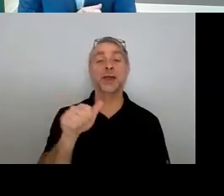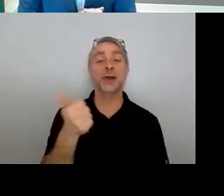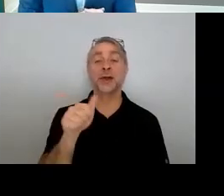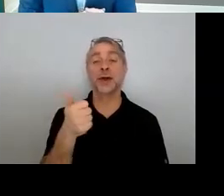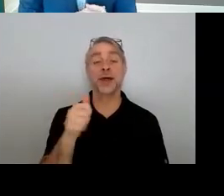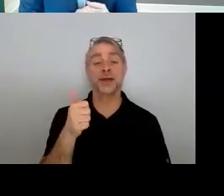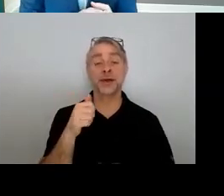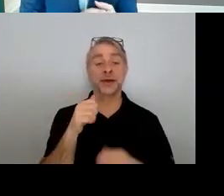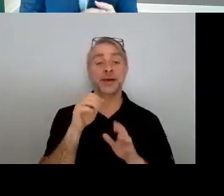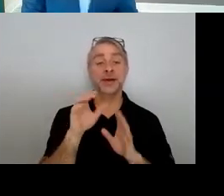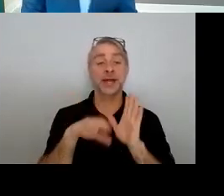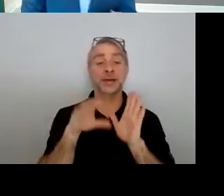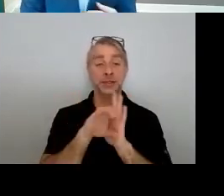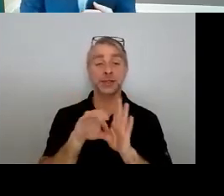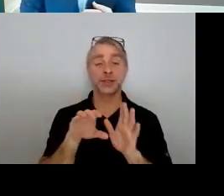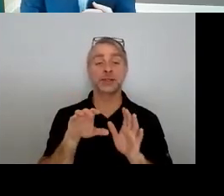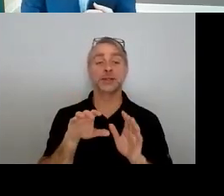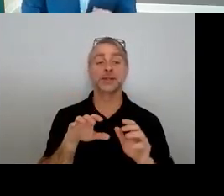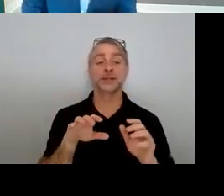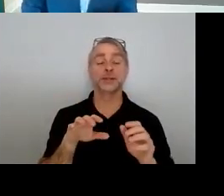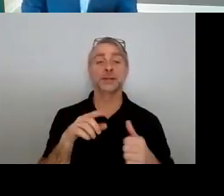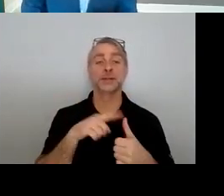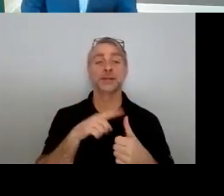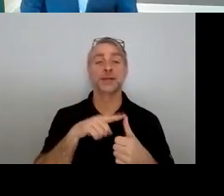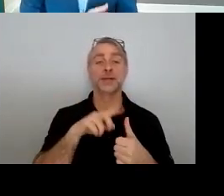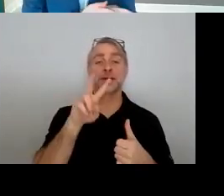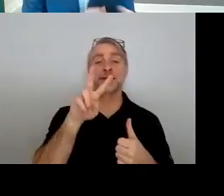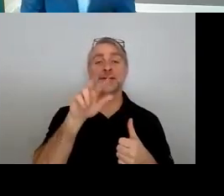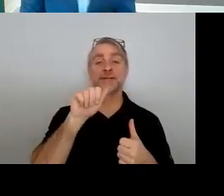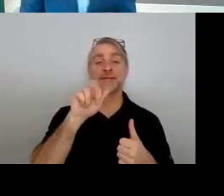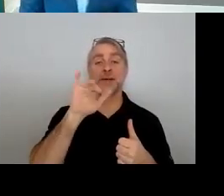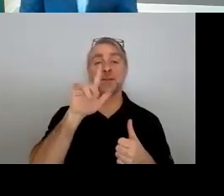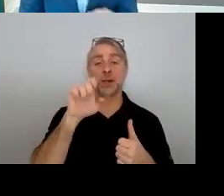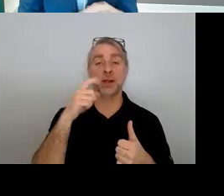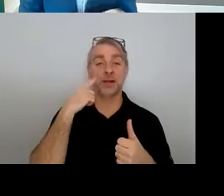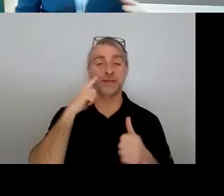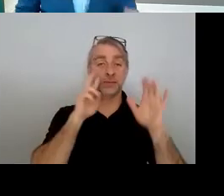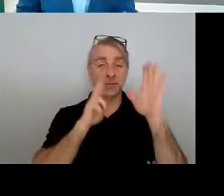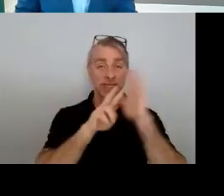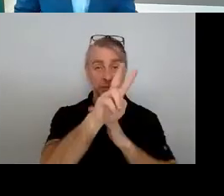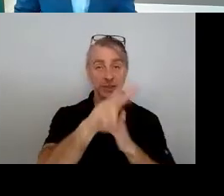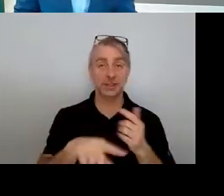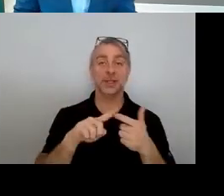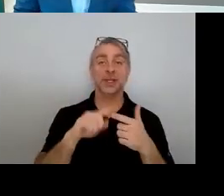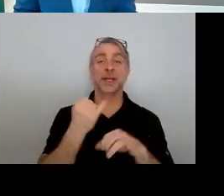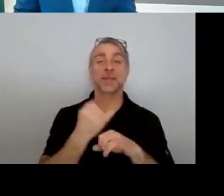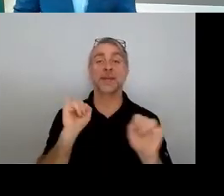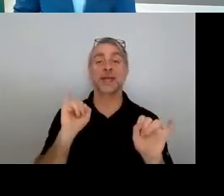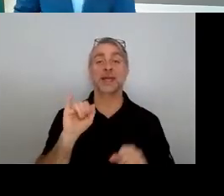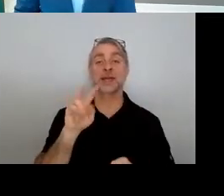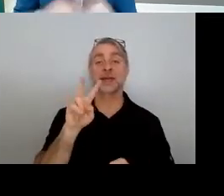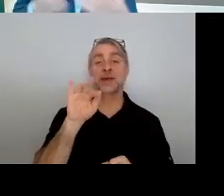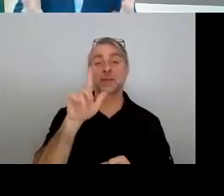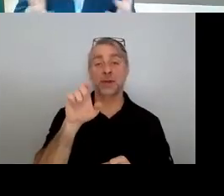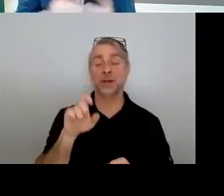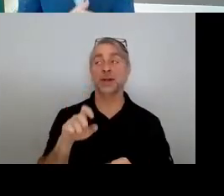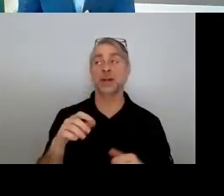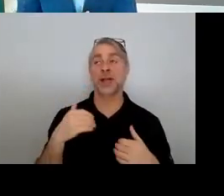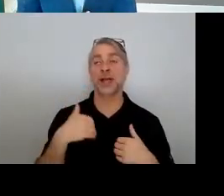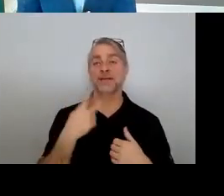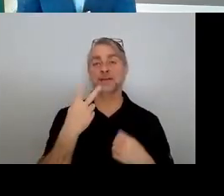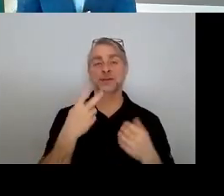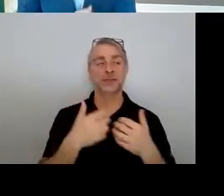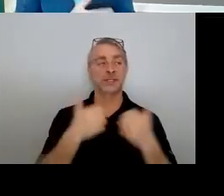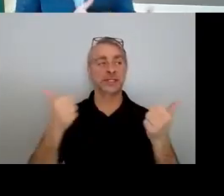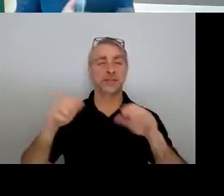your predictor variables or your independent variables are also among two groups. So commonly this